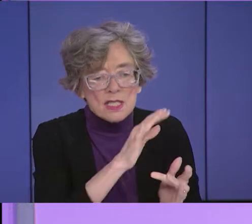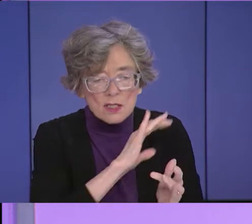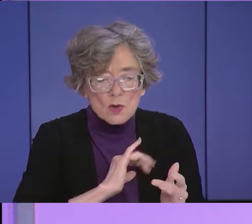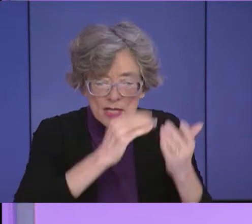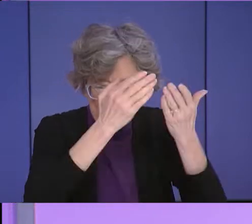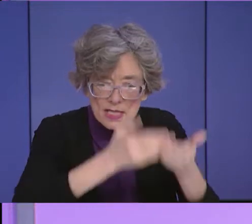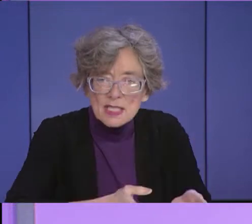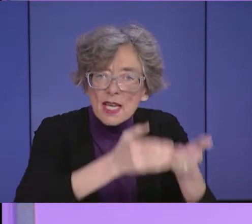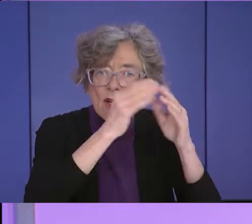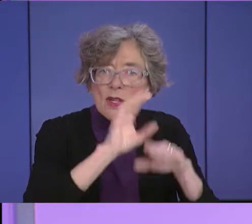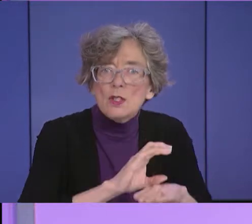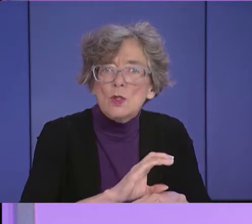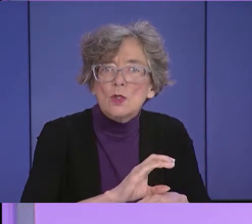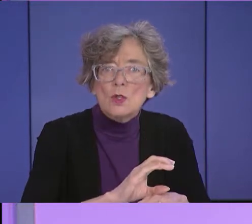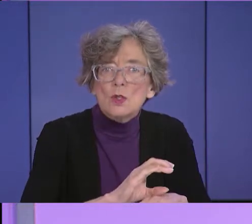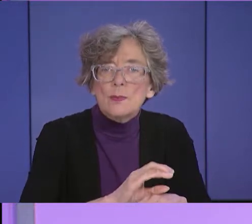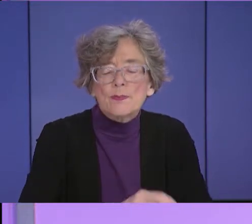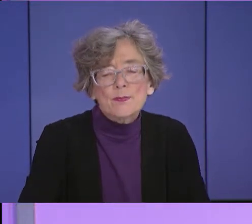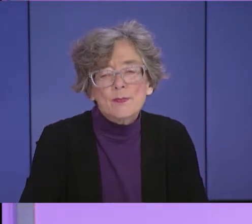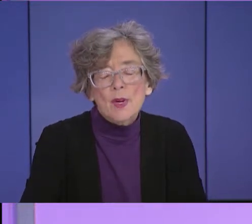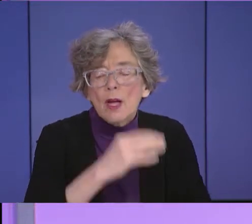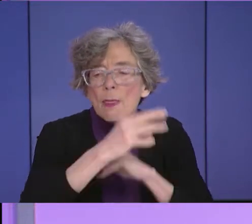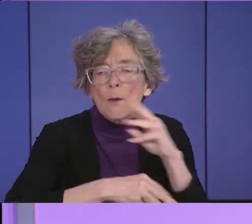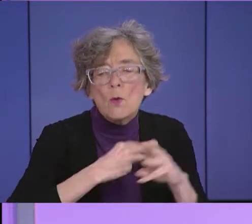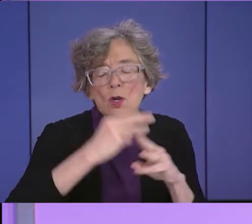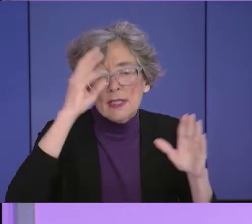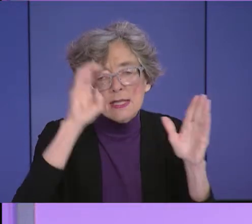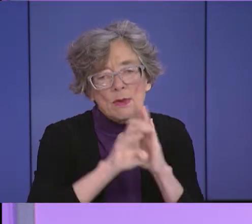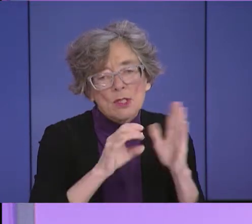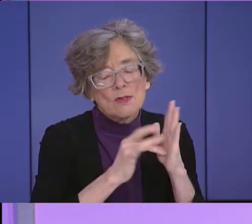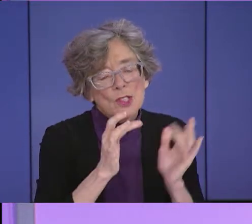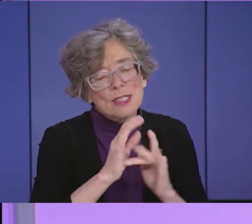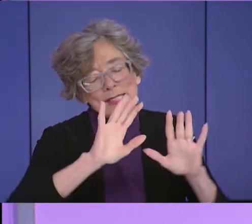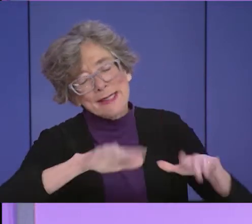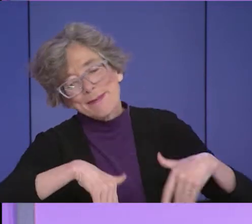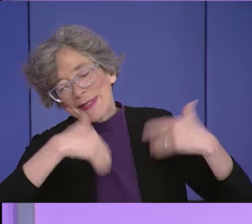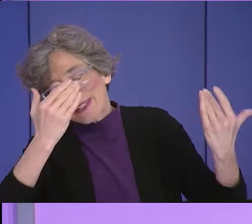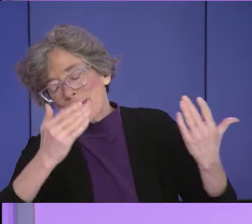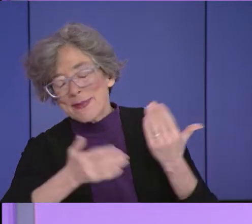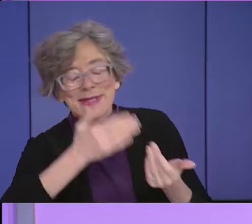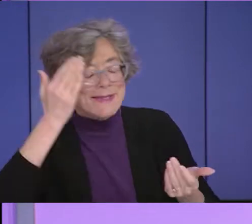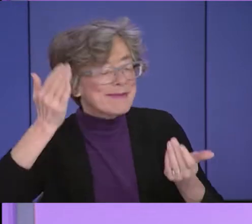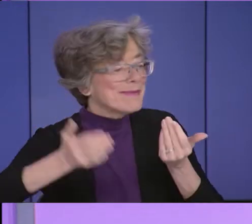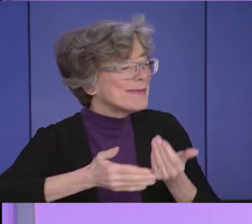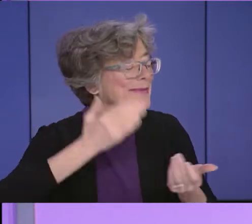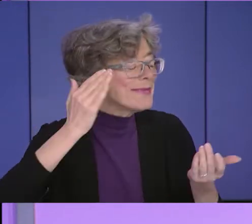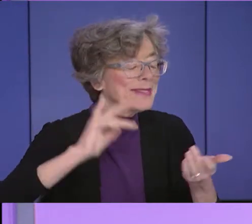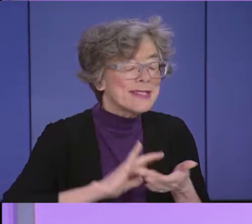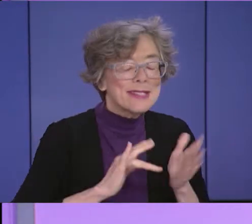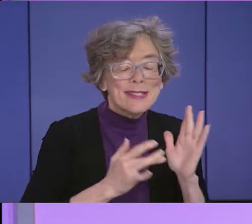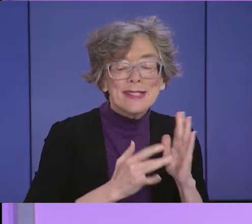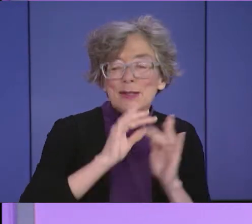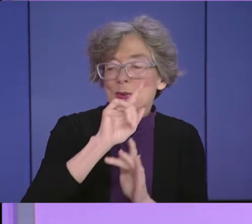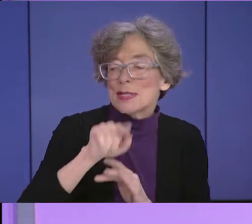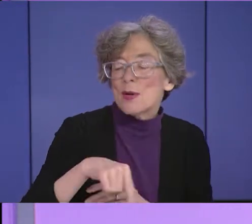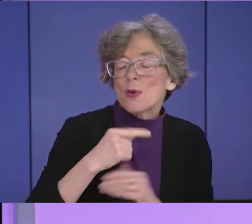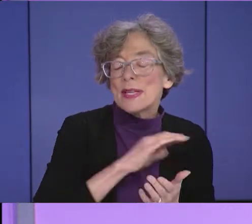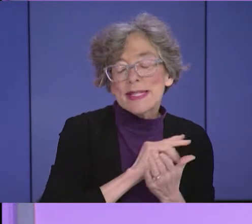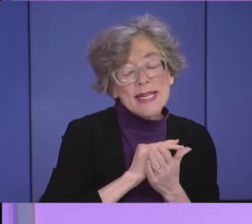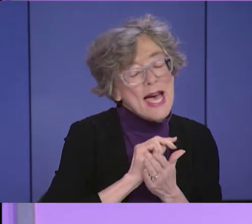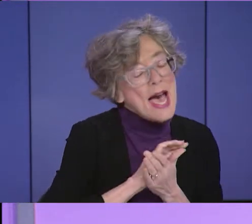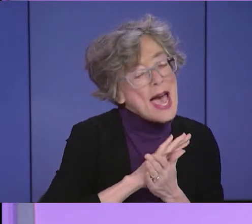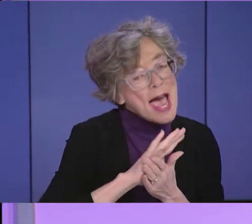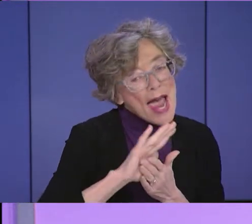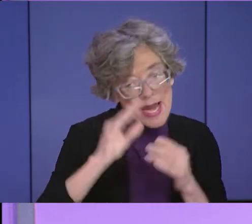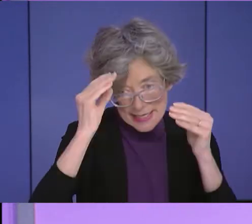here. Now, the world's image of Jesus can be on the fluffy side, oversimplifying who he was to nothing more than a kind